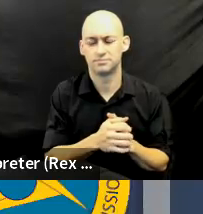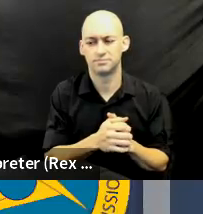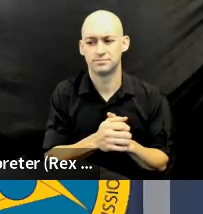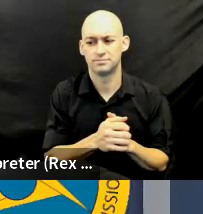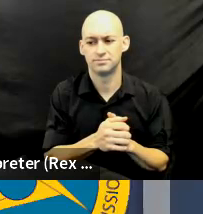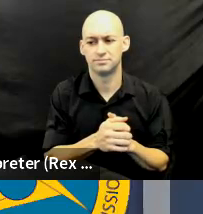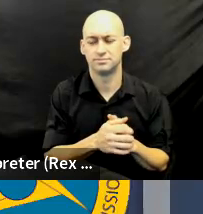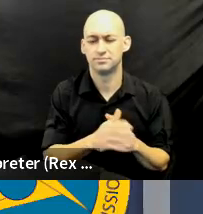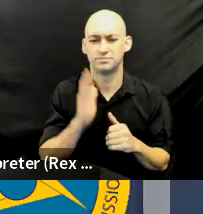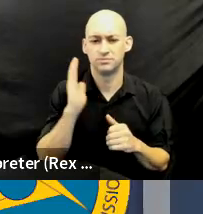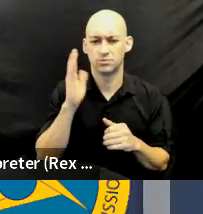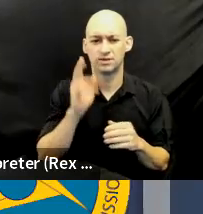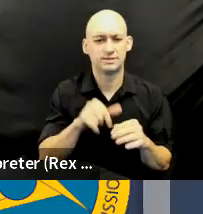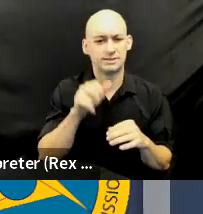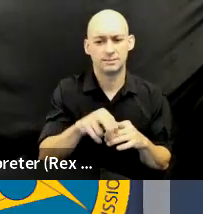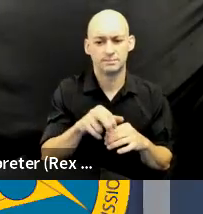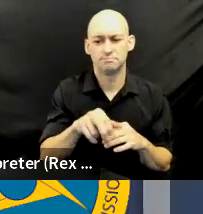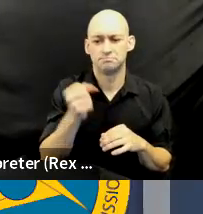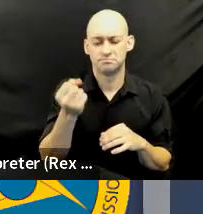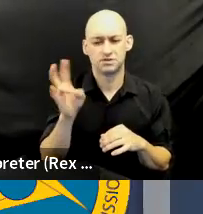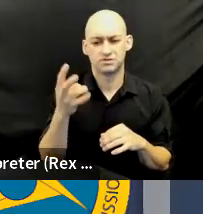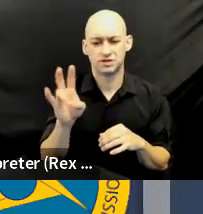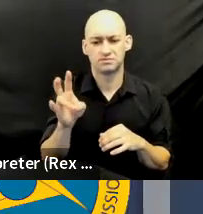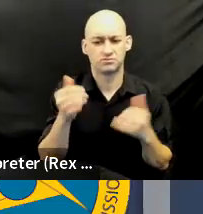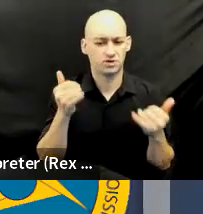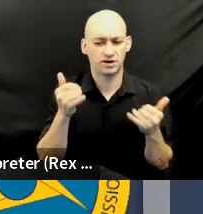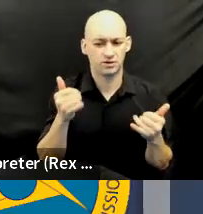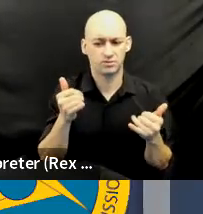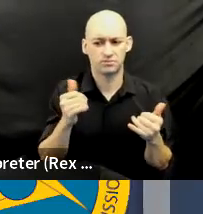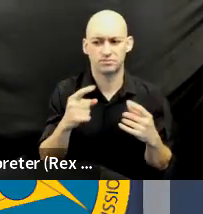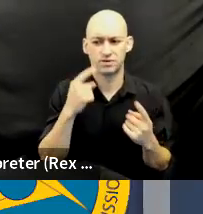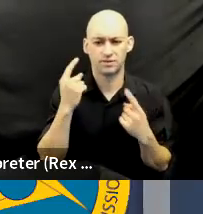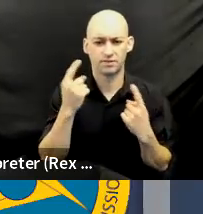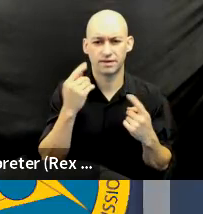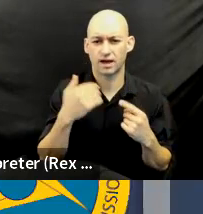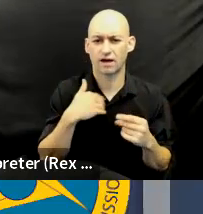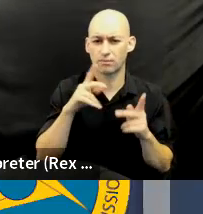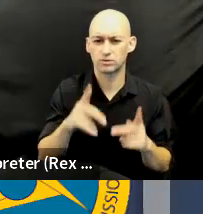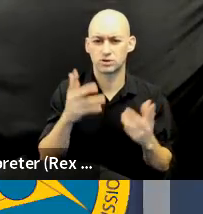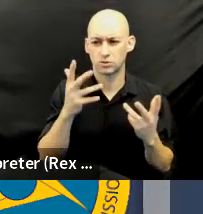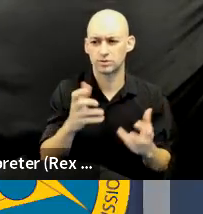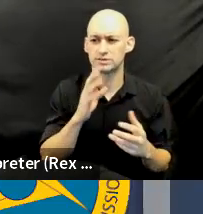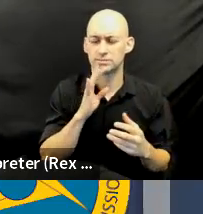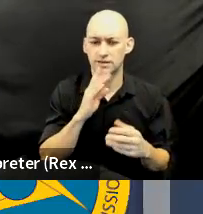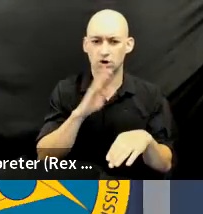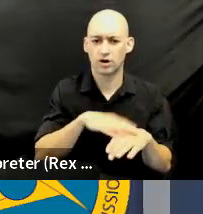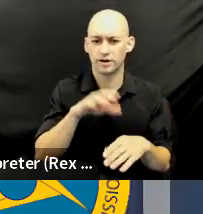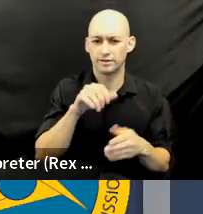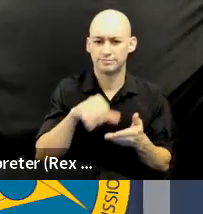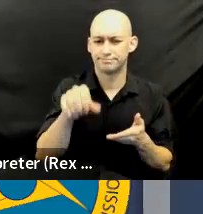5:30. We're going to skip item 17 at the moment. I believe we have someone that would like to speak on item